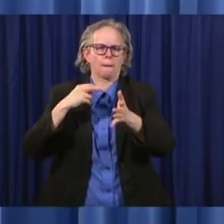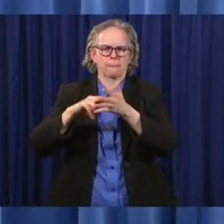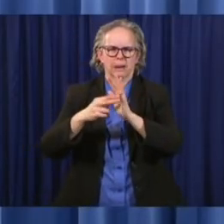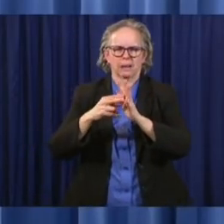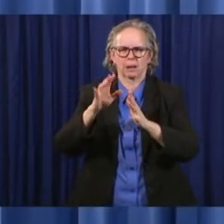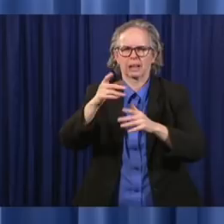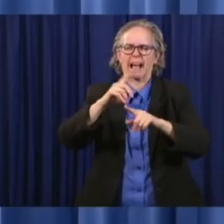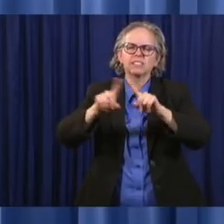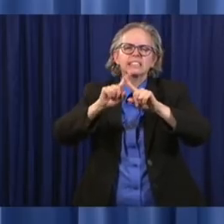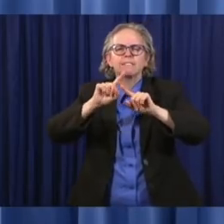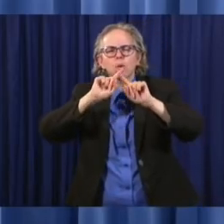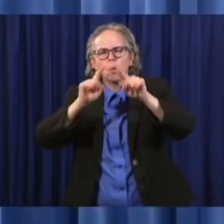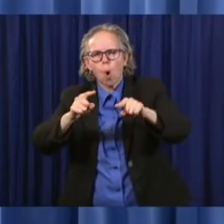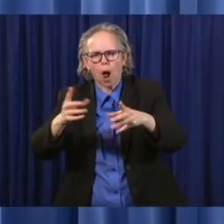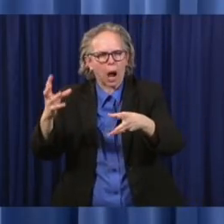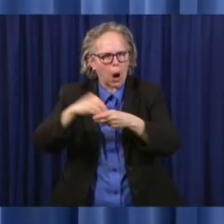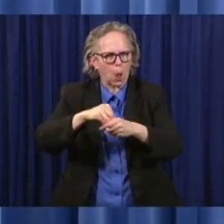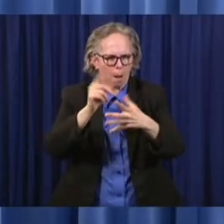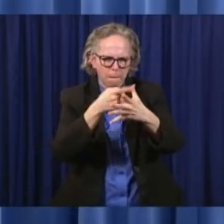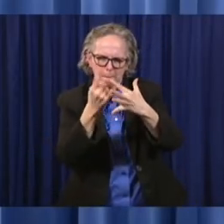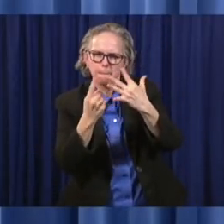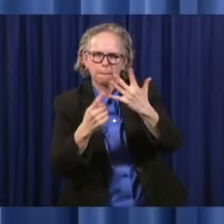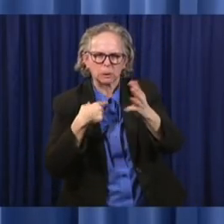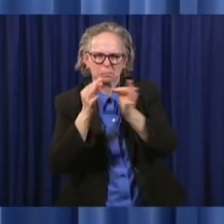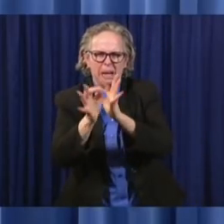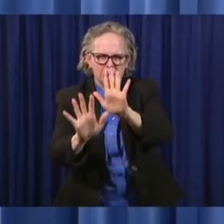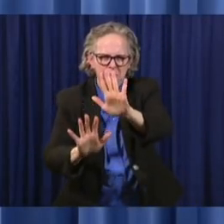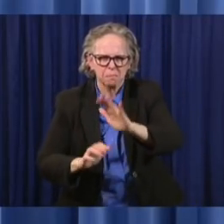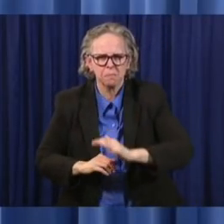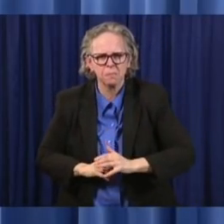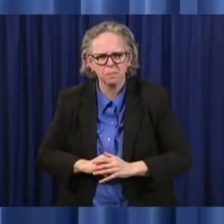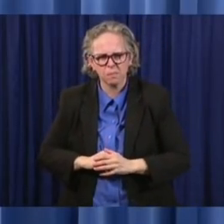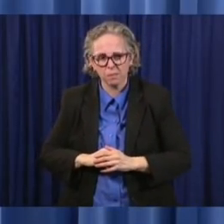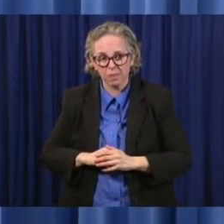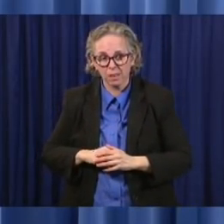issued by the head of the health department,